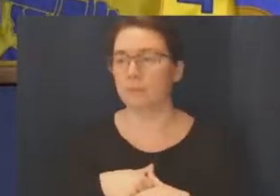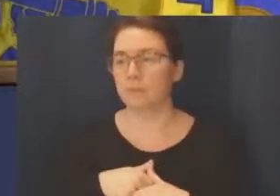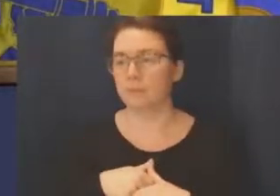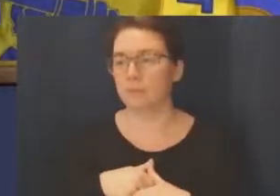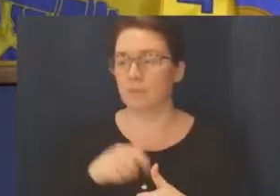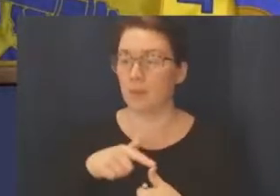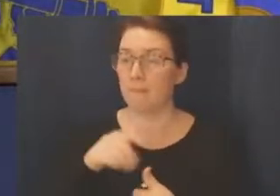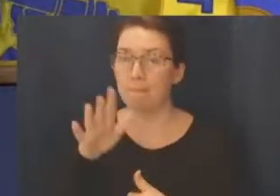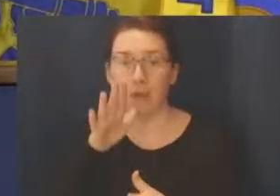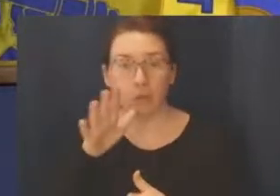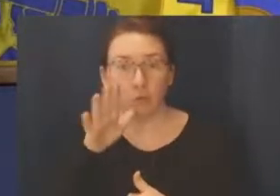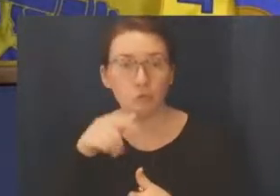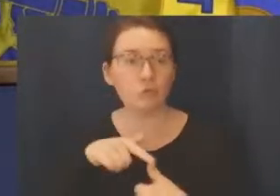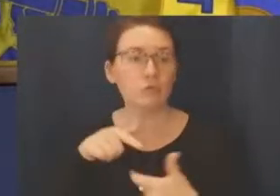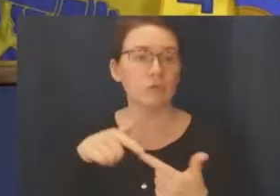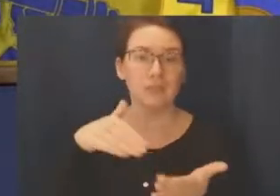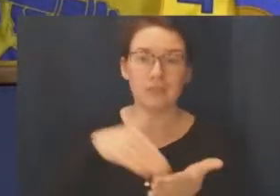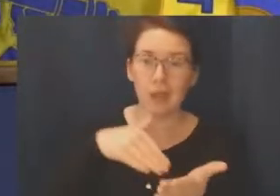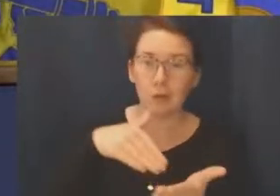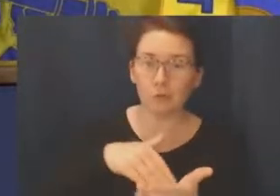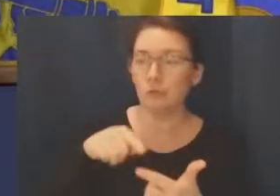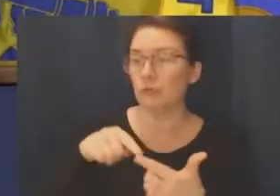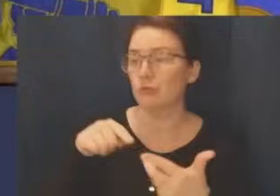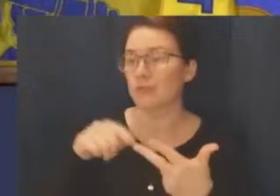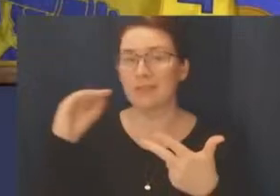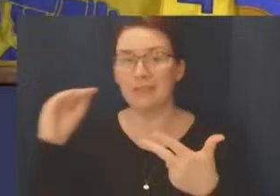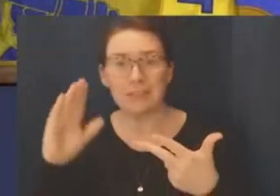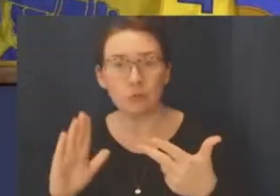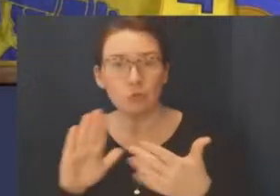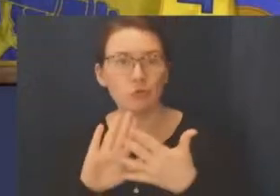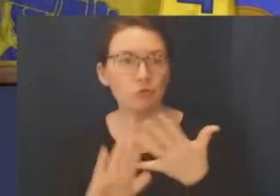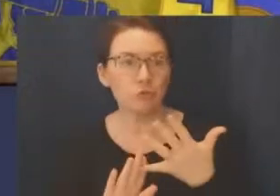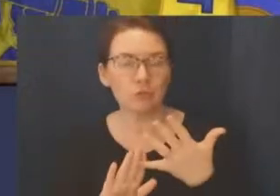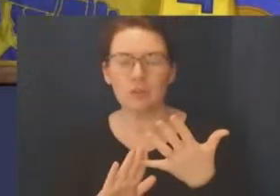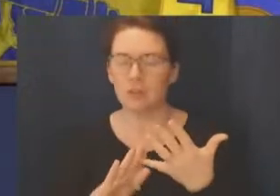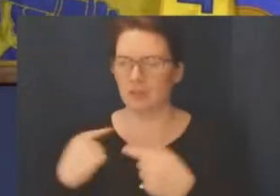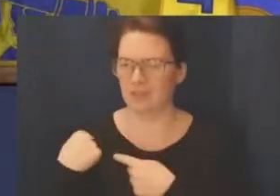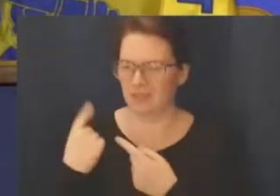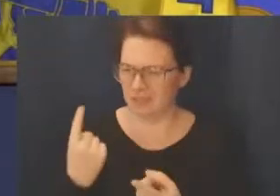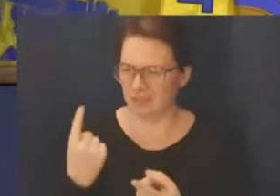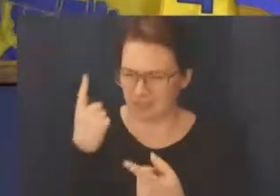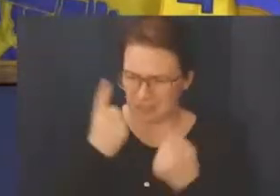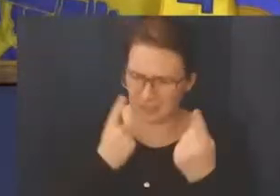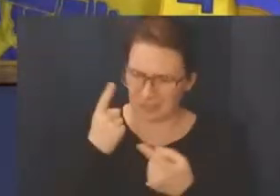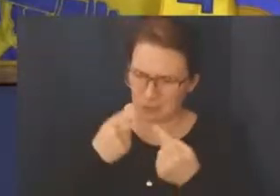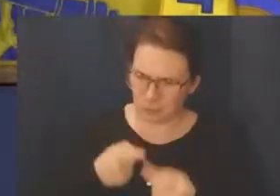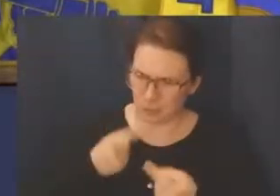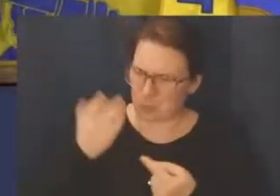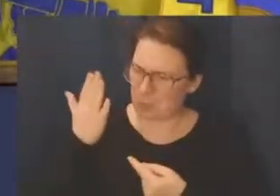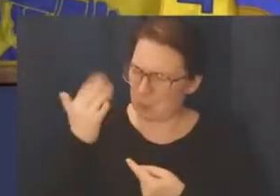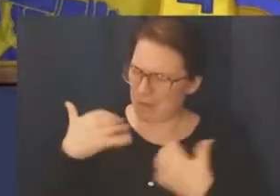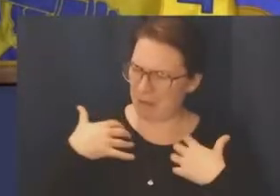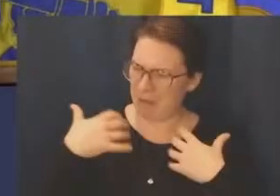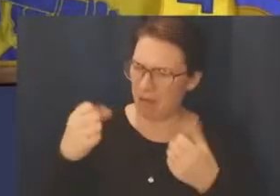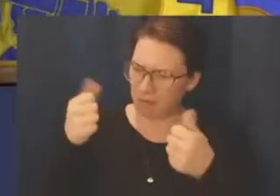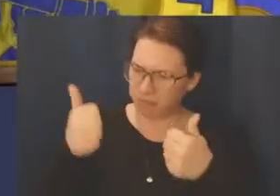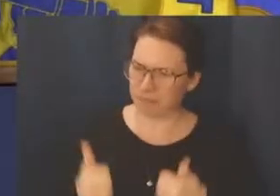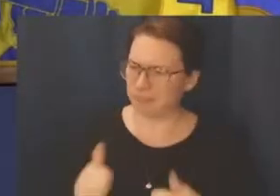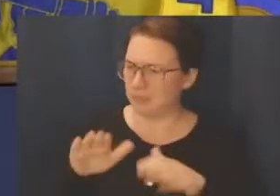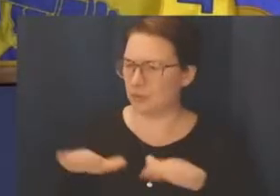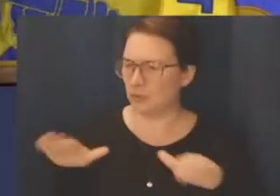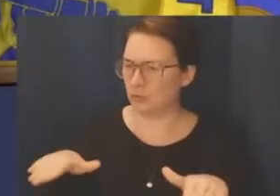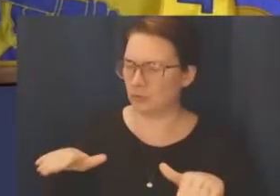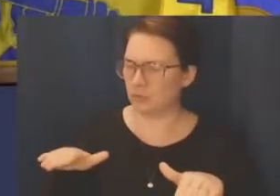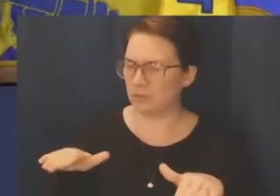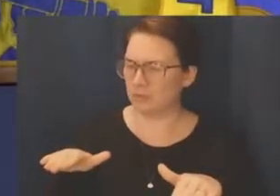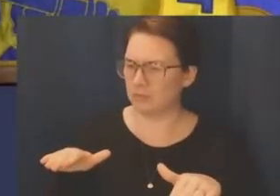there struggling for answers on our children's health problems when they can be solved with food. Because you know